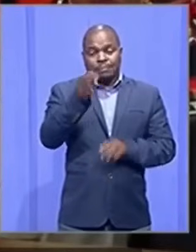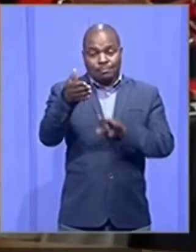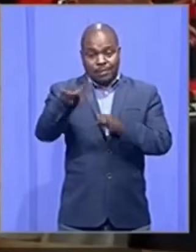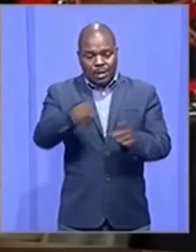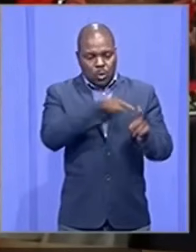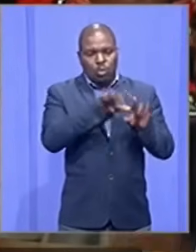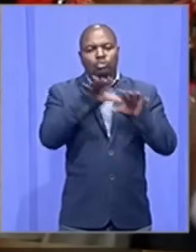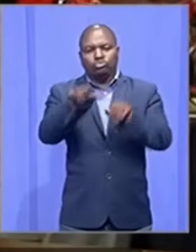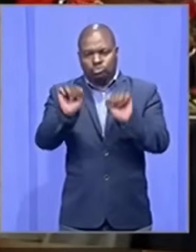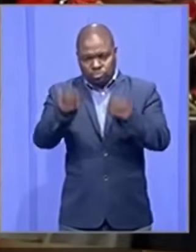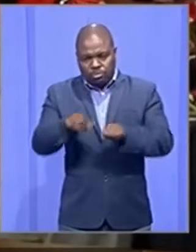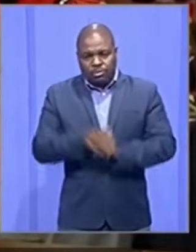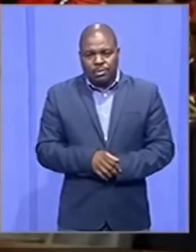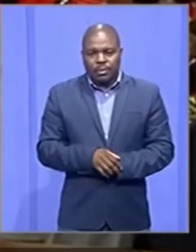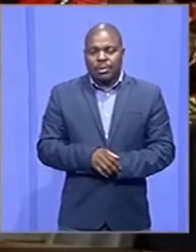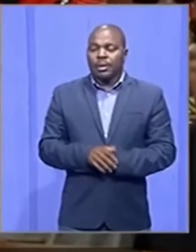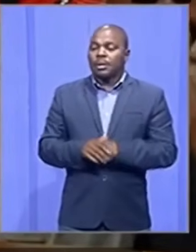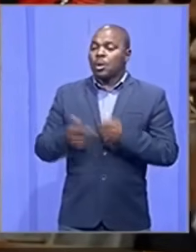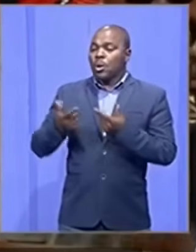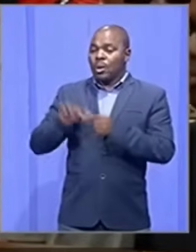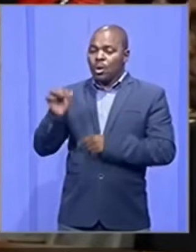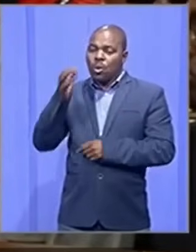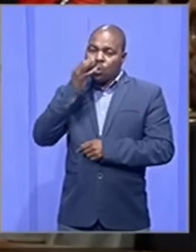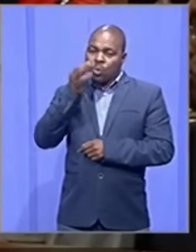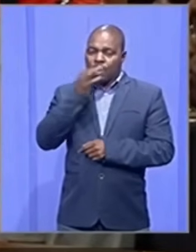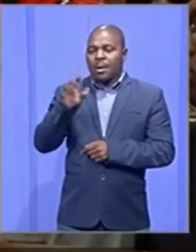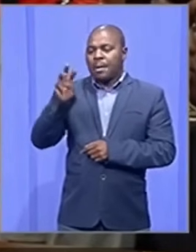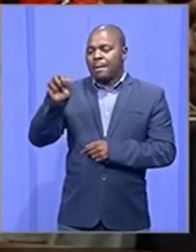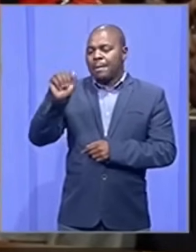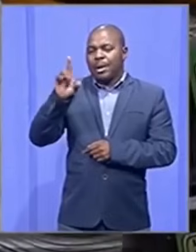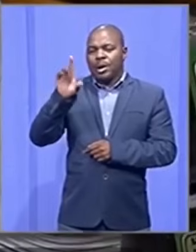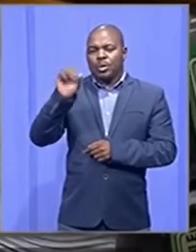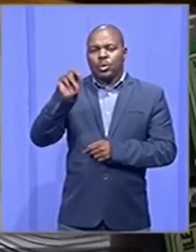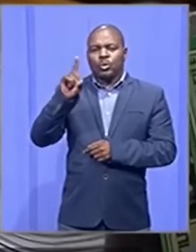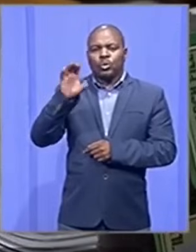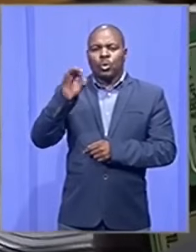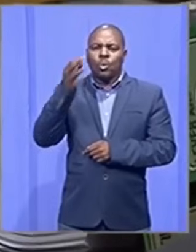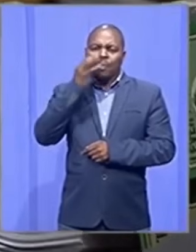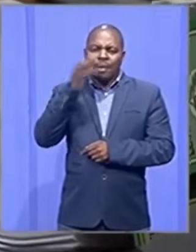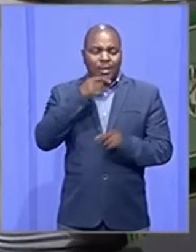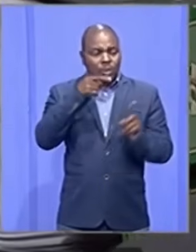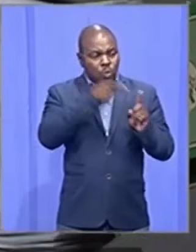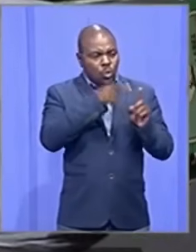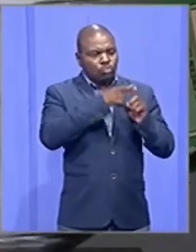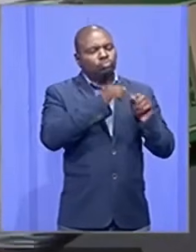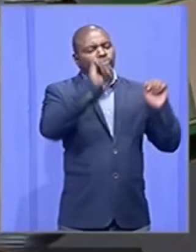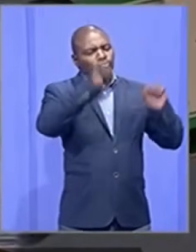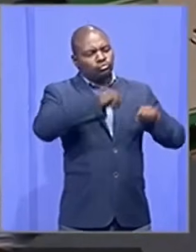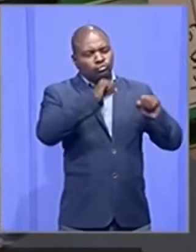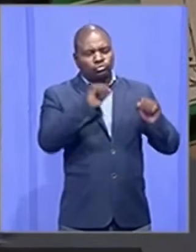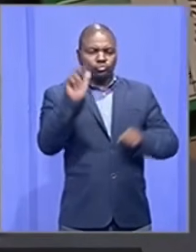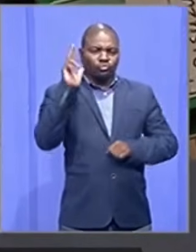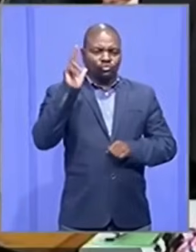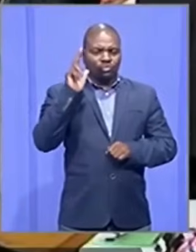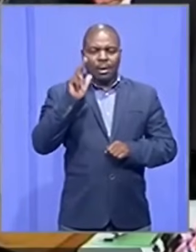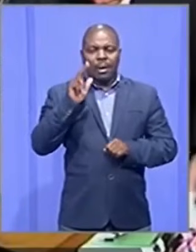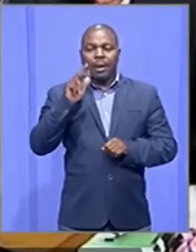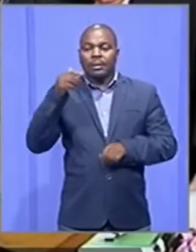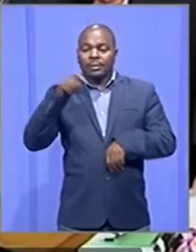ngangile ka gore ka tlholo ya ga moatlhodi Mojabuliseni Madondo ya gore tlhomo ya ga Misuzulu e ka tswelela e ne e ise gwetlhiwe